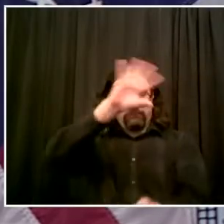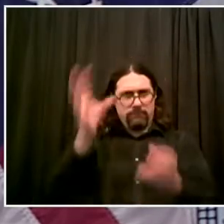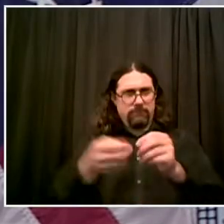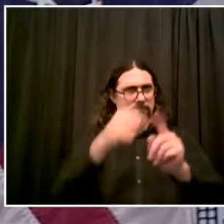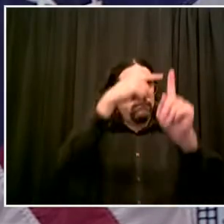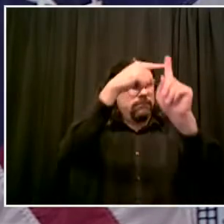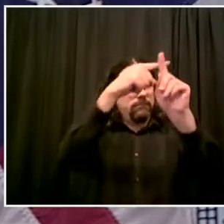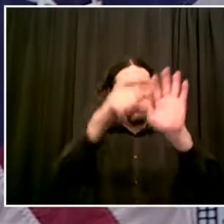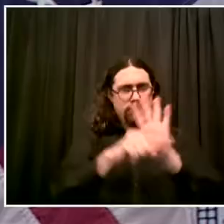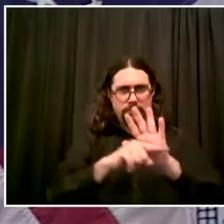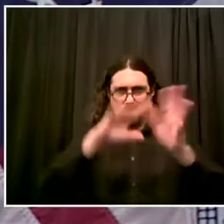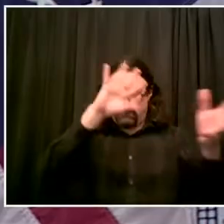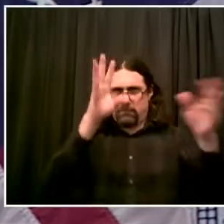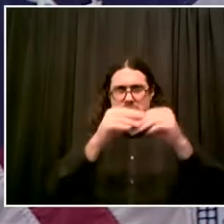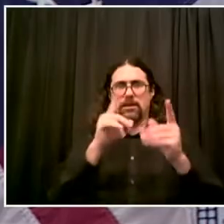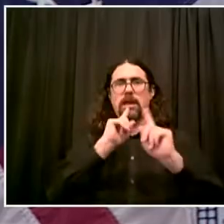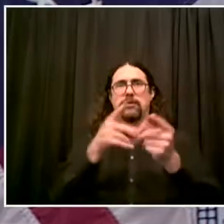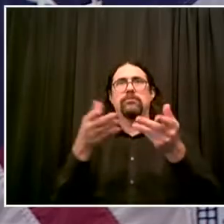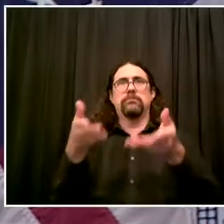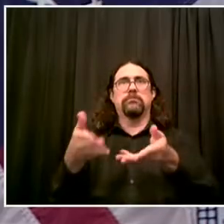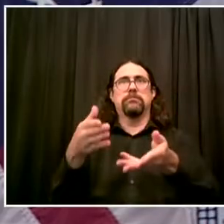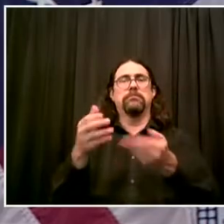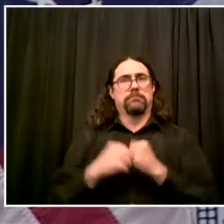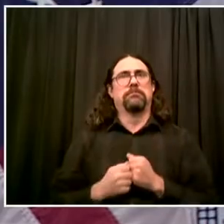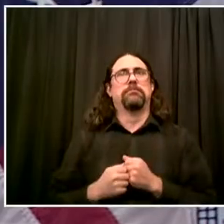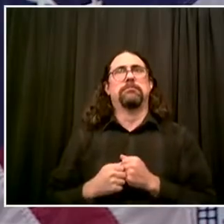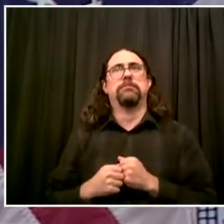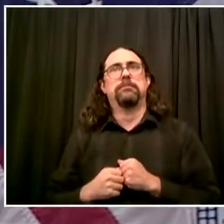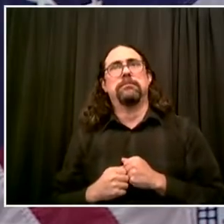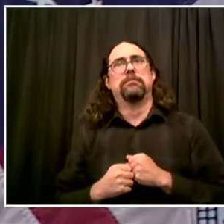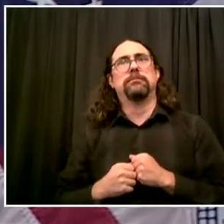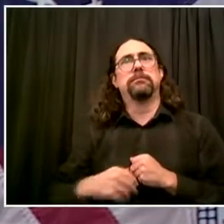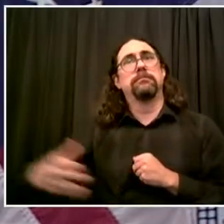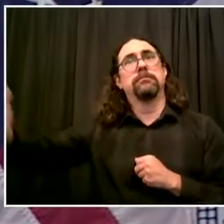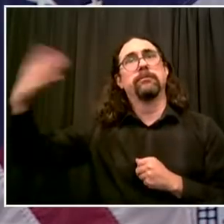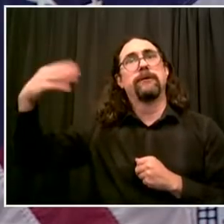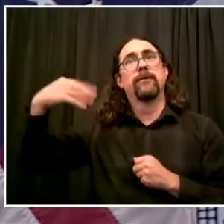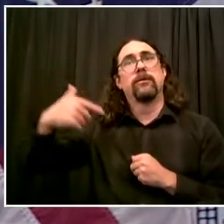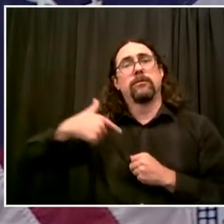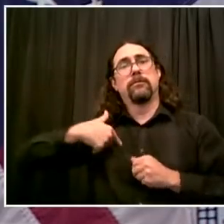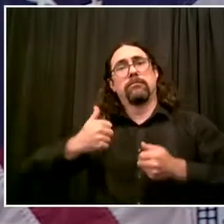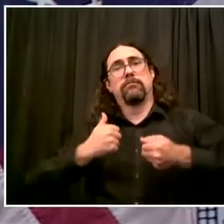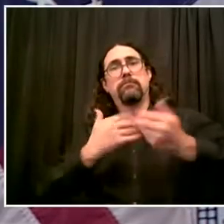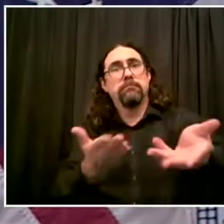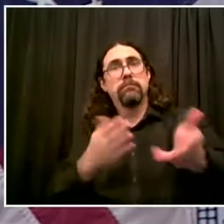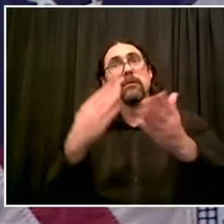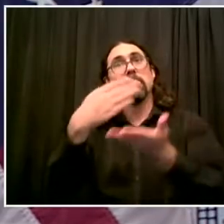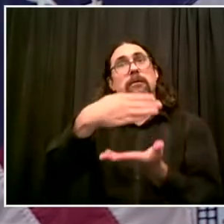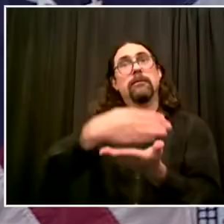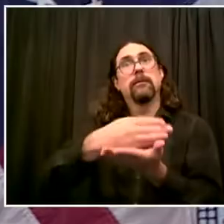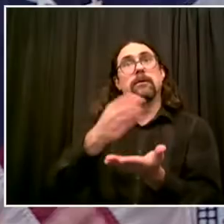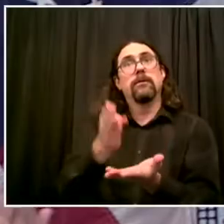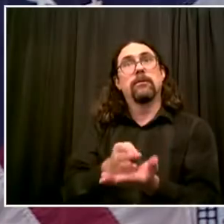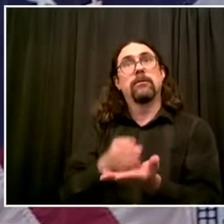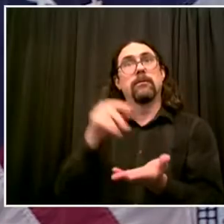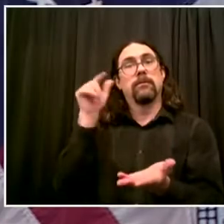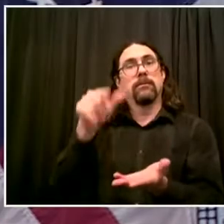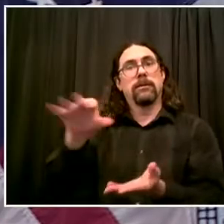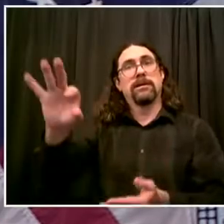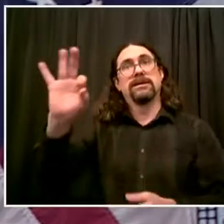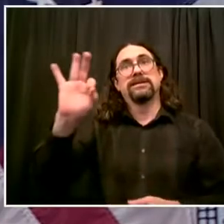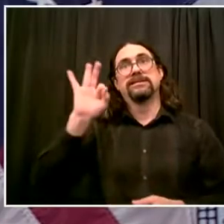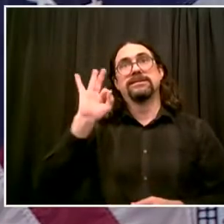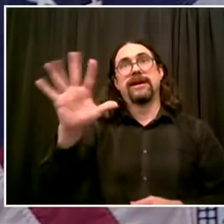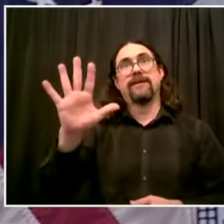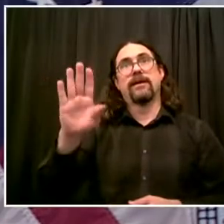to address a whole host of needs in the city and keep us moving forward. And, things were, in the scheme of things, really strong. At the highest number of jobs